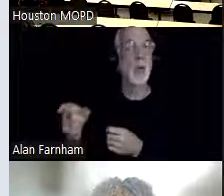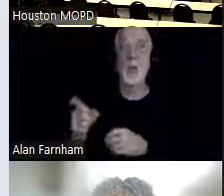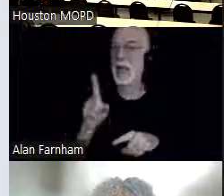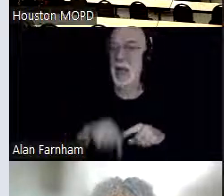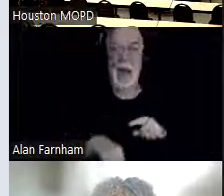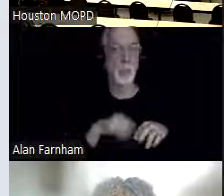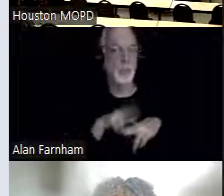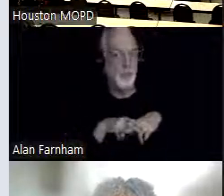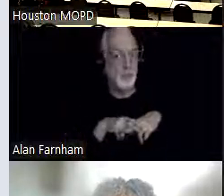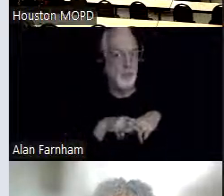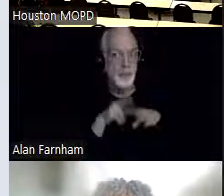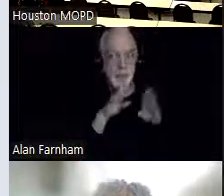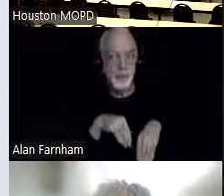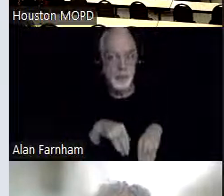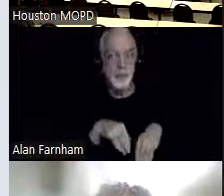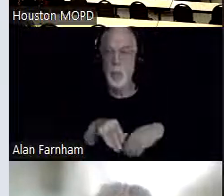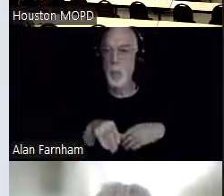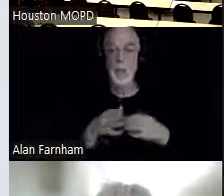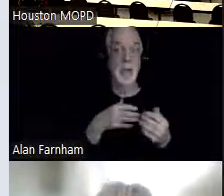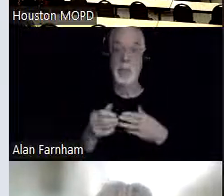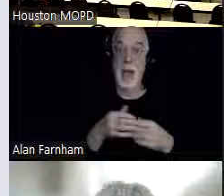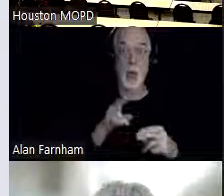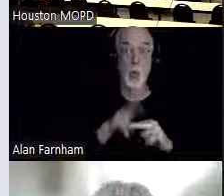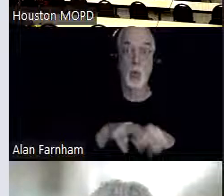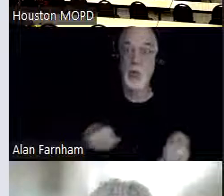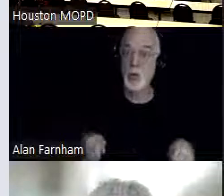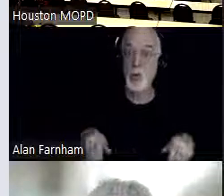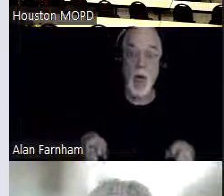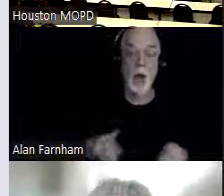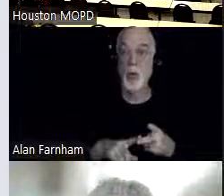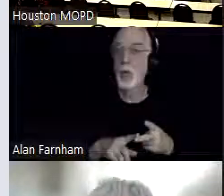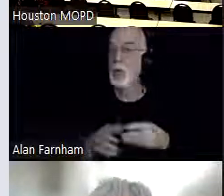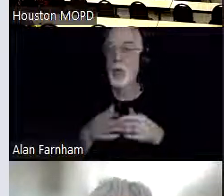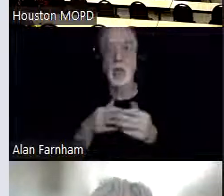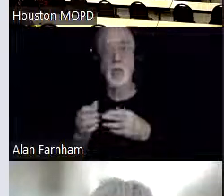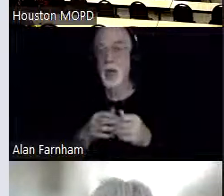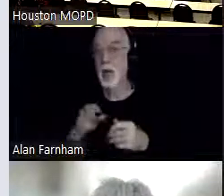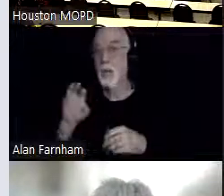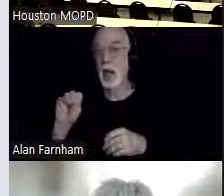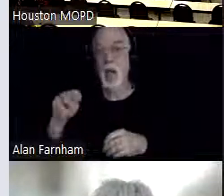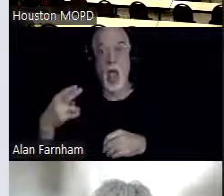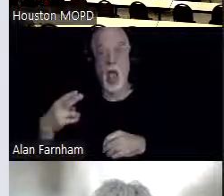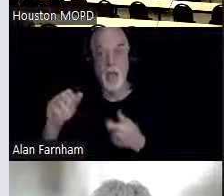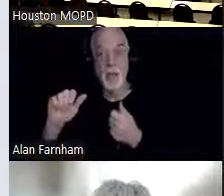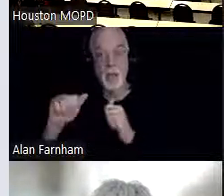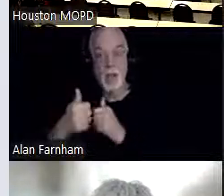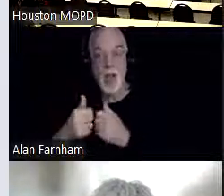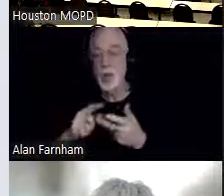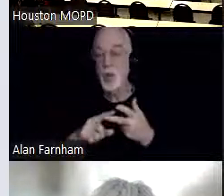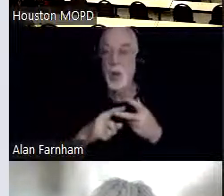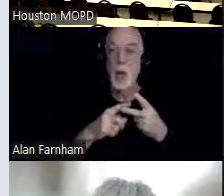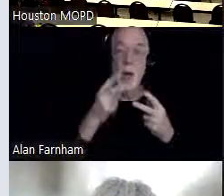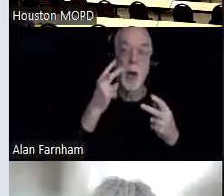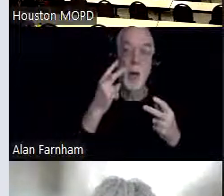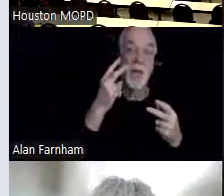invisible, no matter whether I'm in a wheelchair, no matter whether I have mental health challenges, no matter whether my vision is impaired,